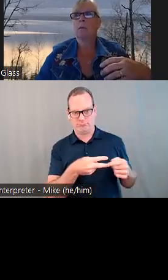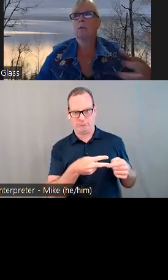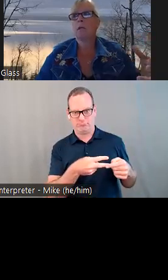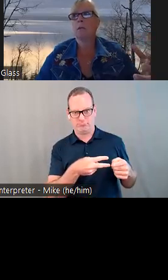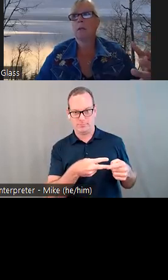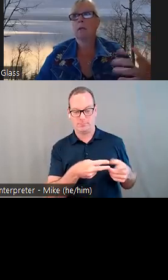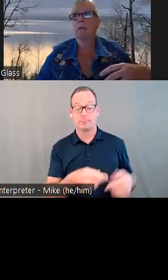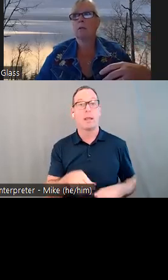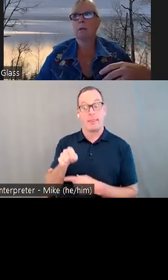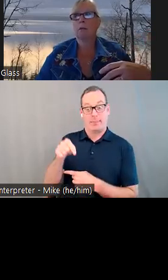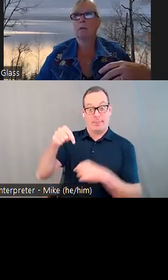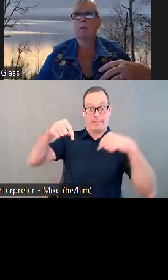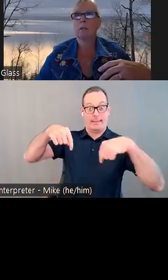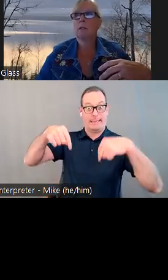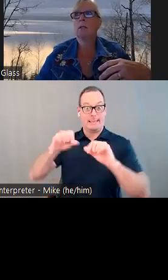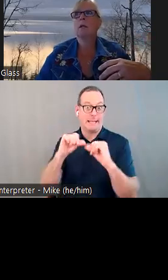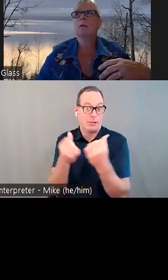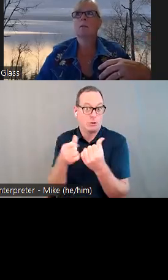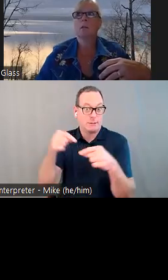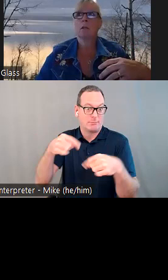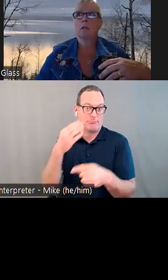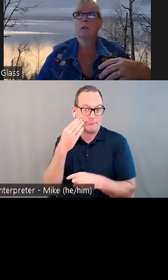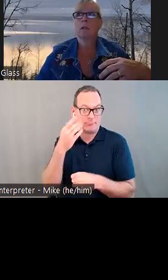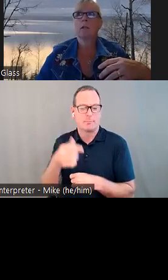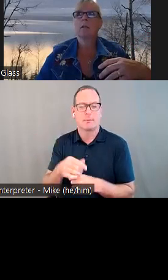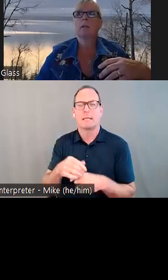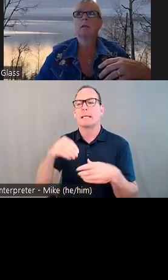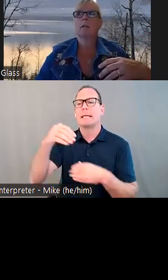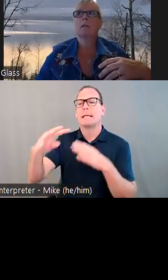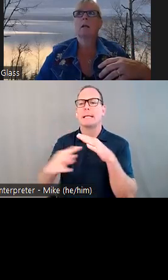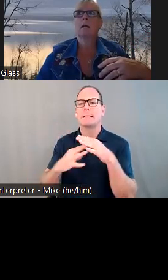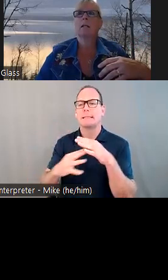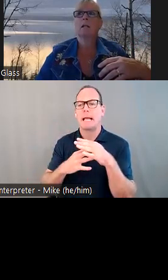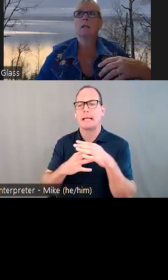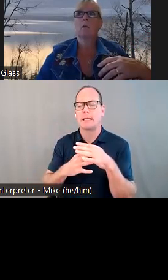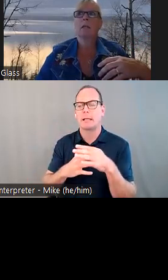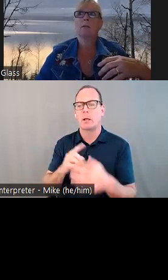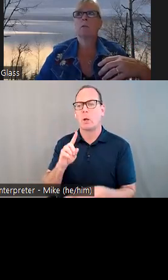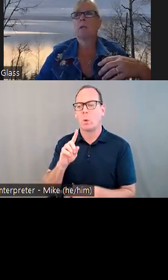happen to know their annual target is 2,060. So they're currently at